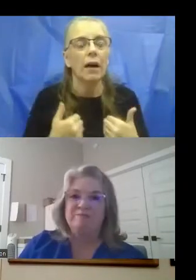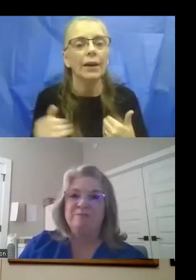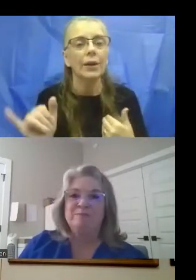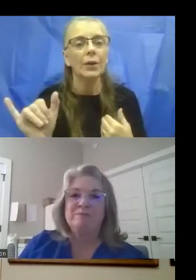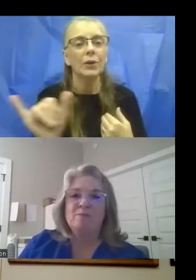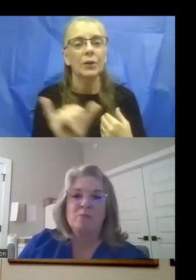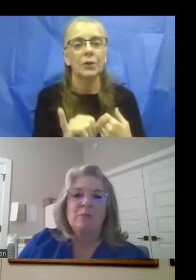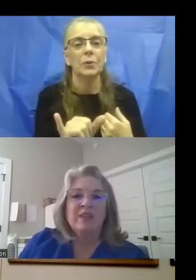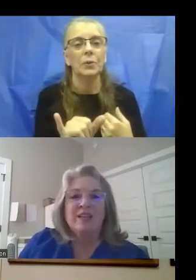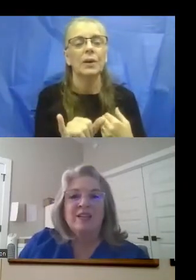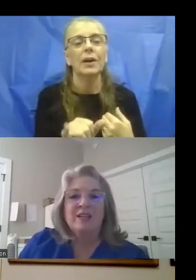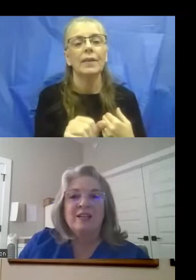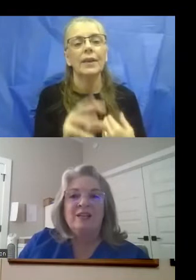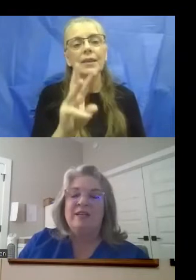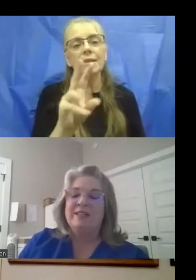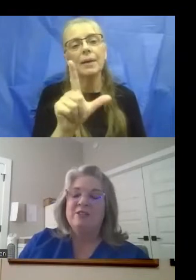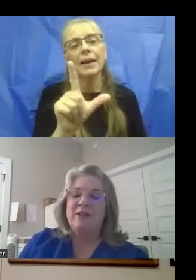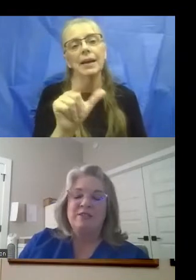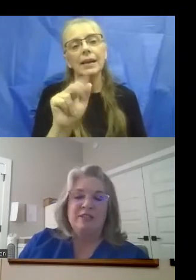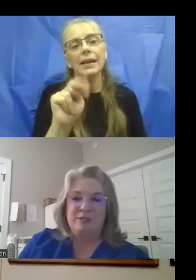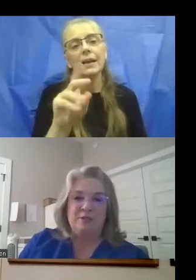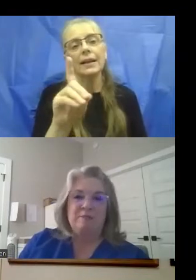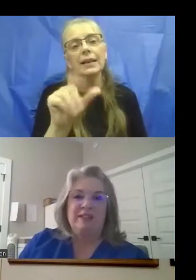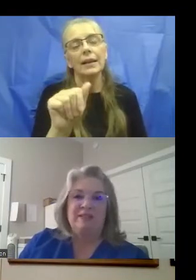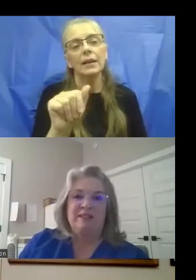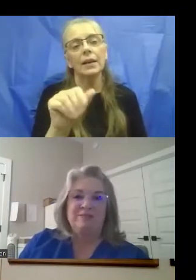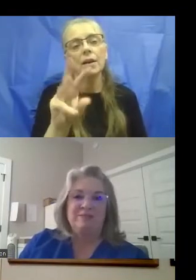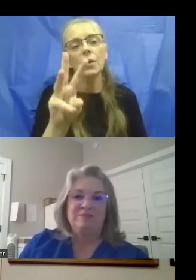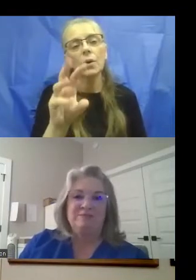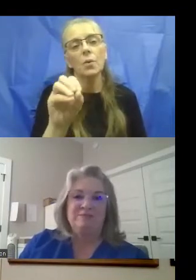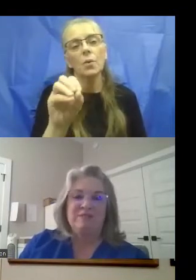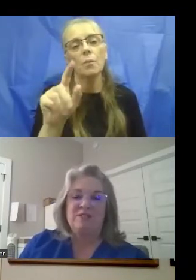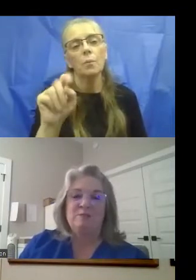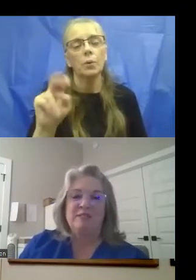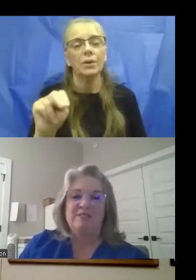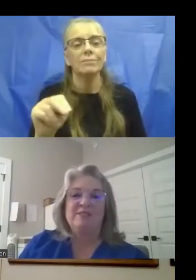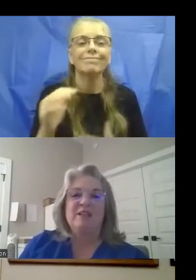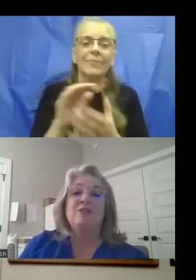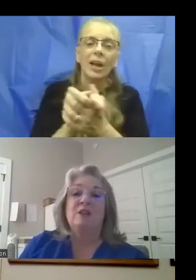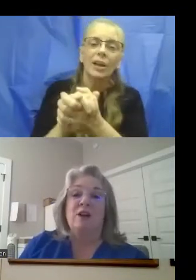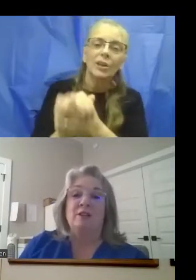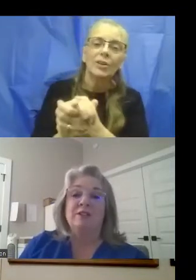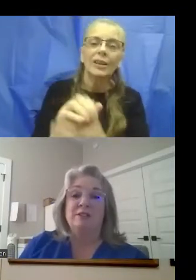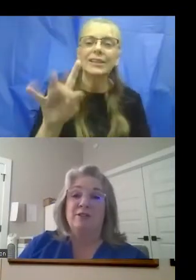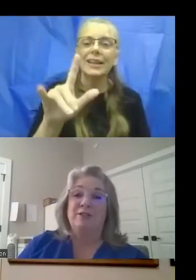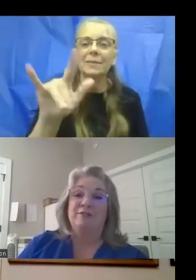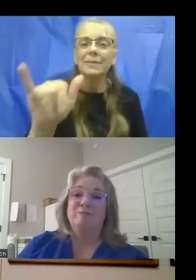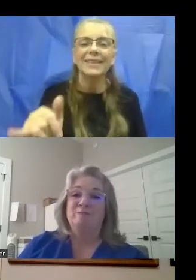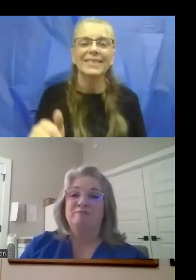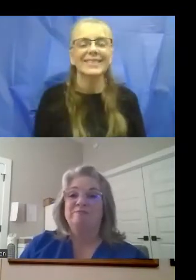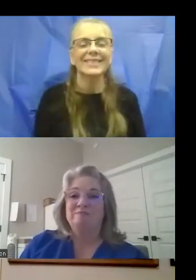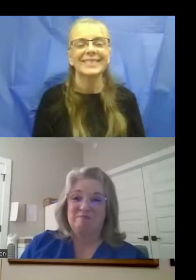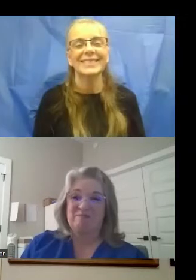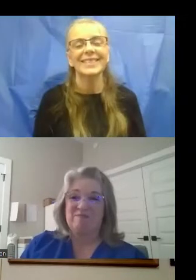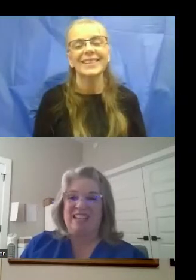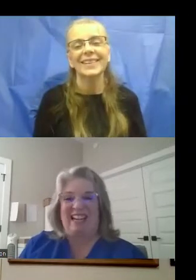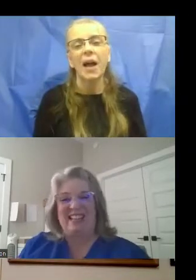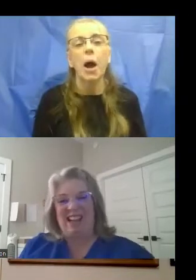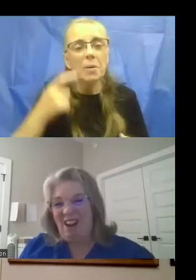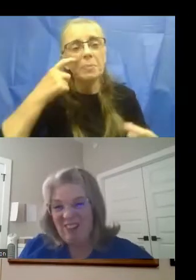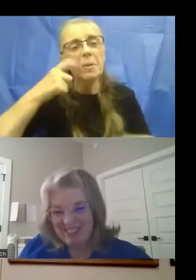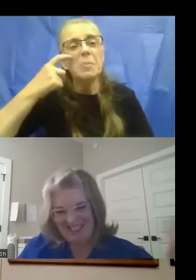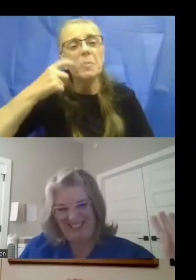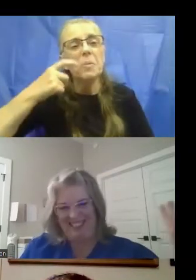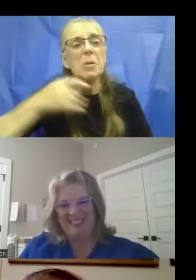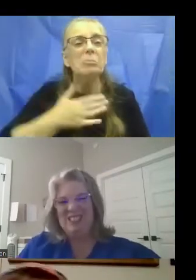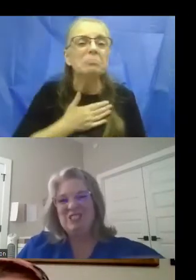Wooten. Anyway, congratulations, Bailey. It's been such an honor to know you. You got me crying. I